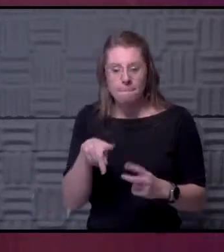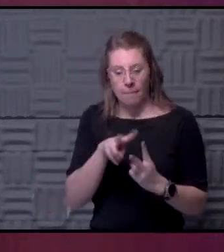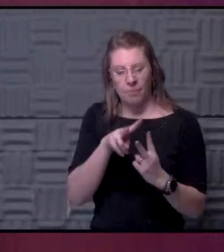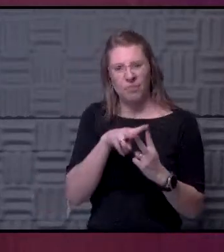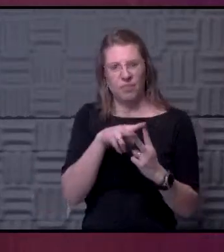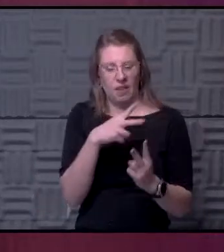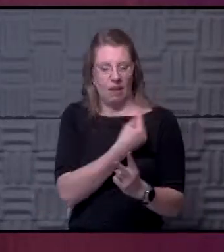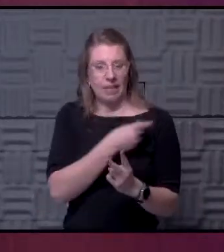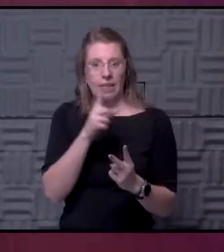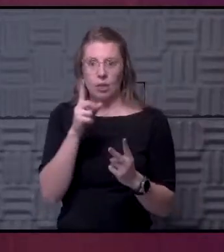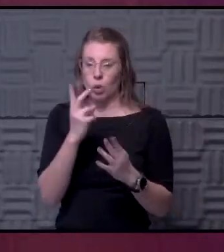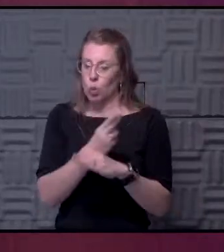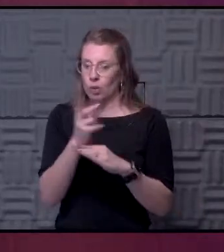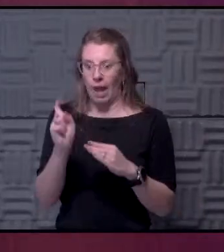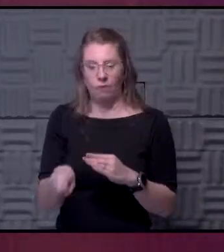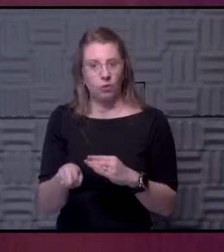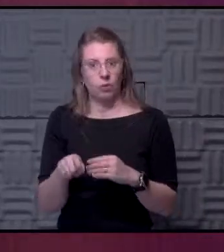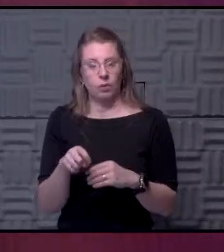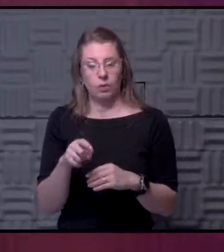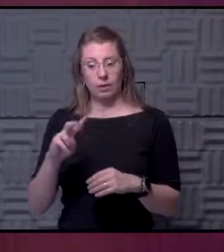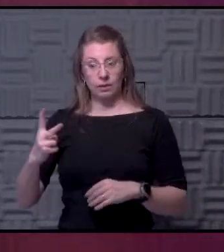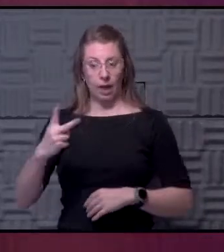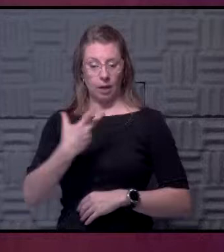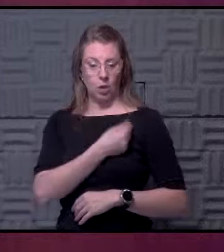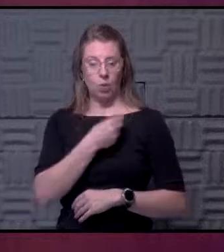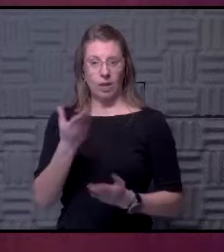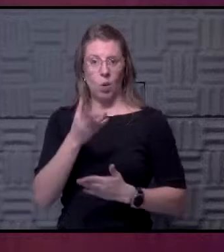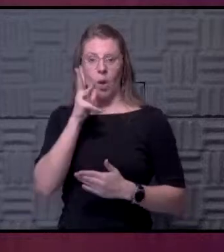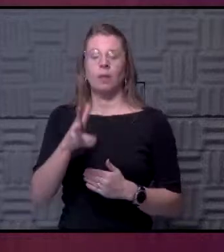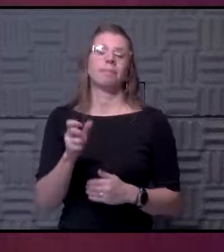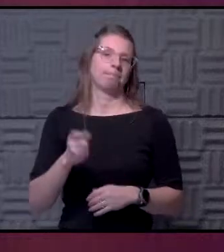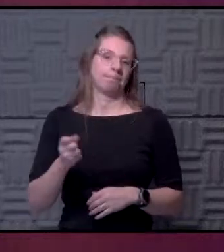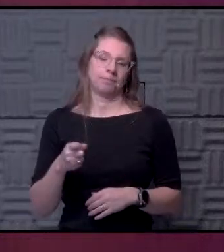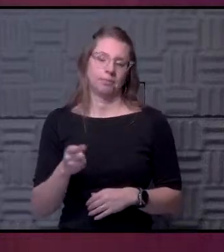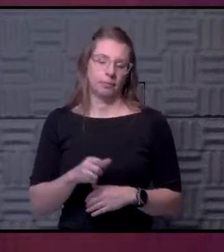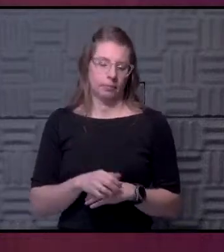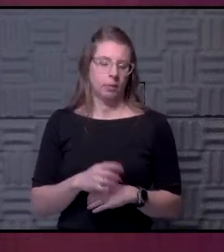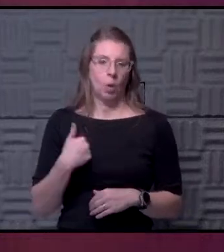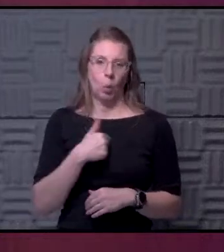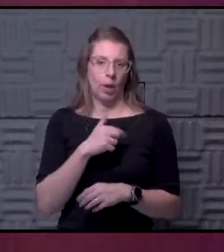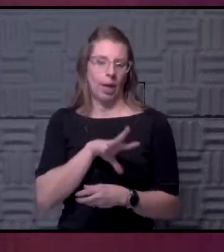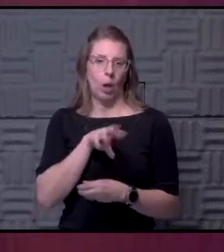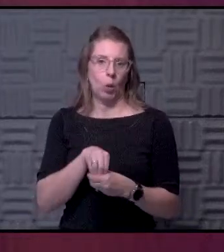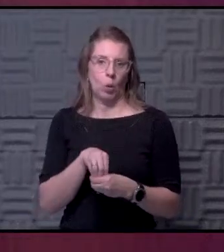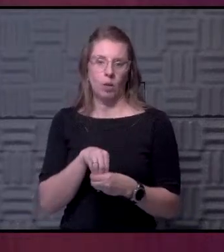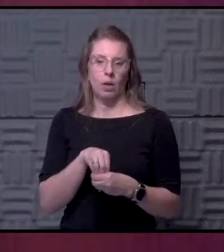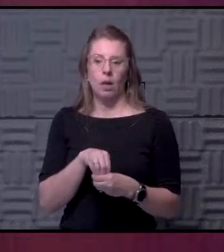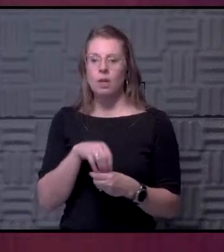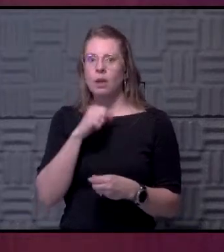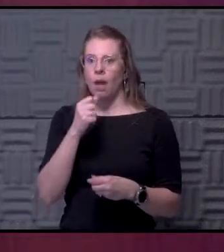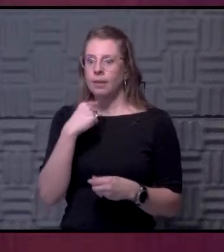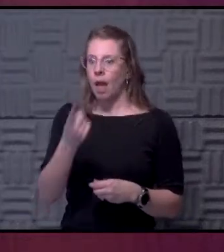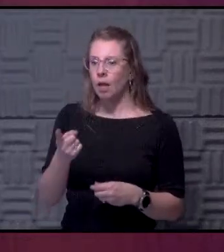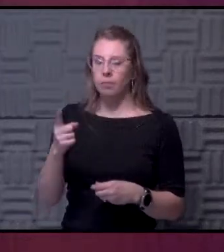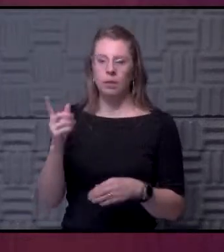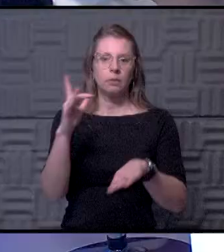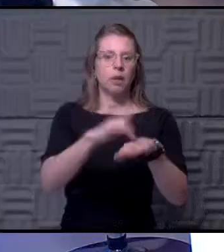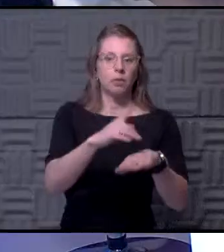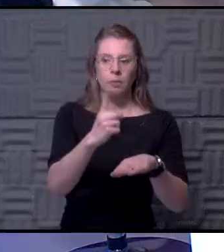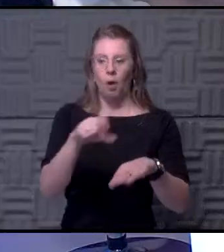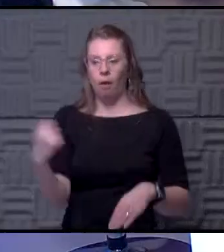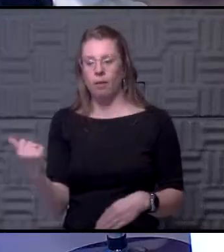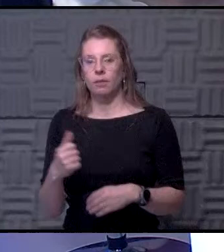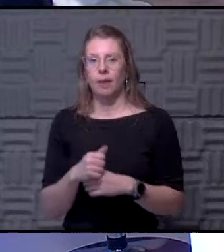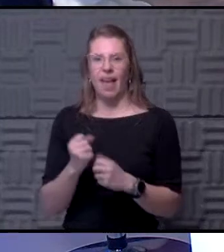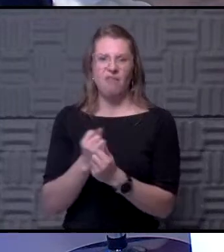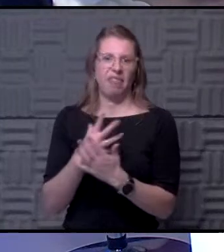you got to use it. Yeah, and they want to know, will they get their second dose here? Yeah, we account for that when we do. They our- won't get be our told to go tests. somewhere else. No, you should have been